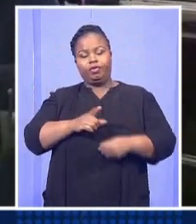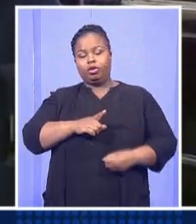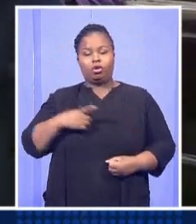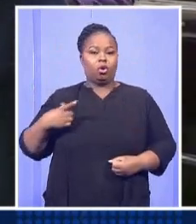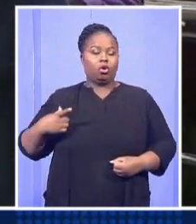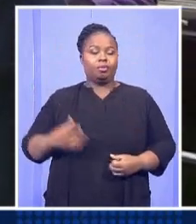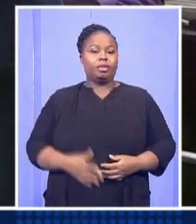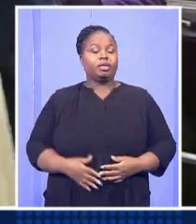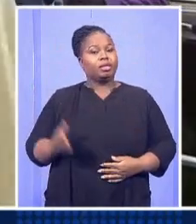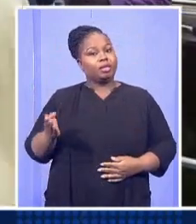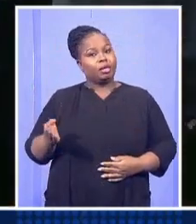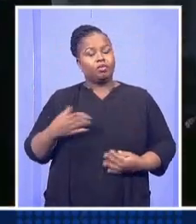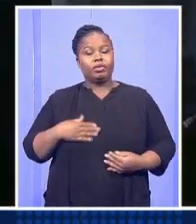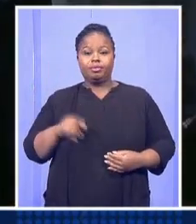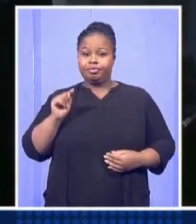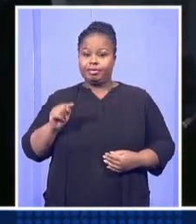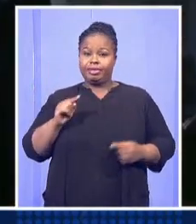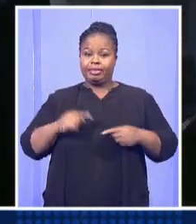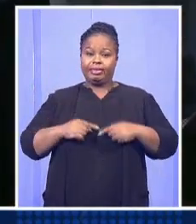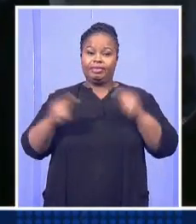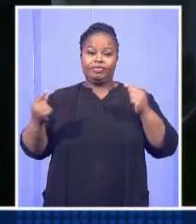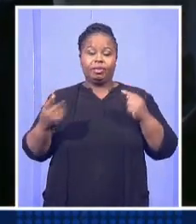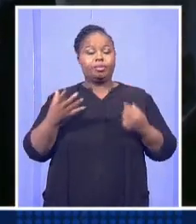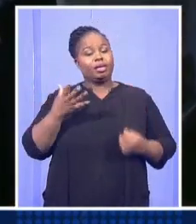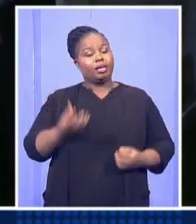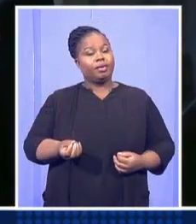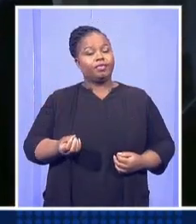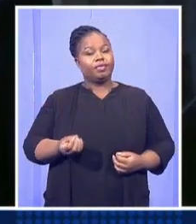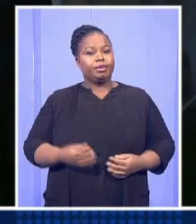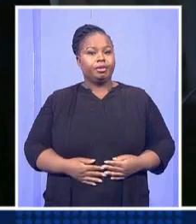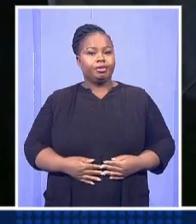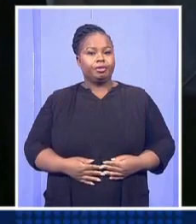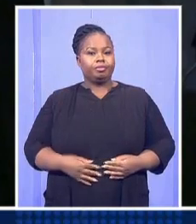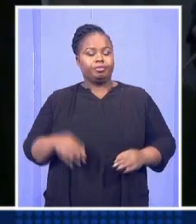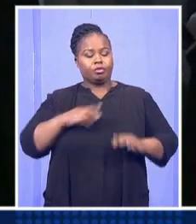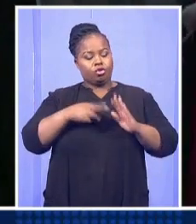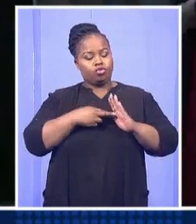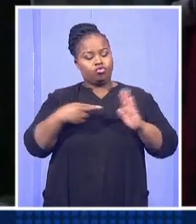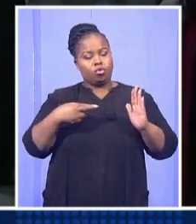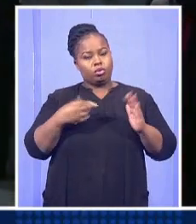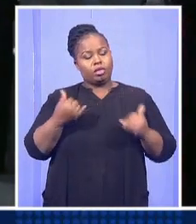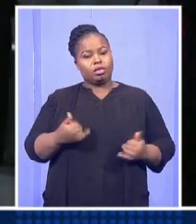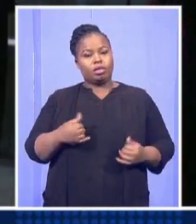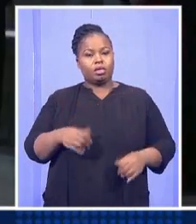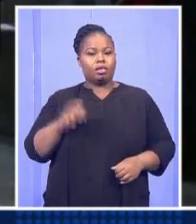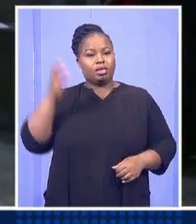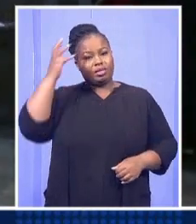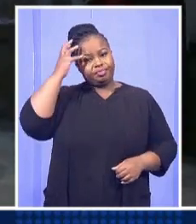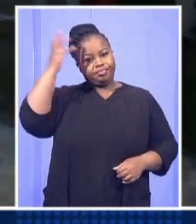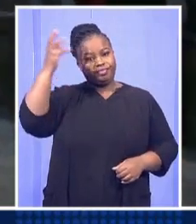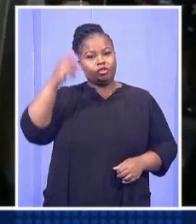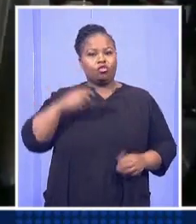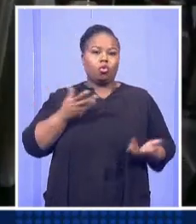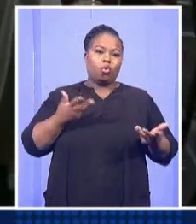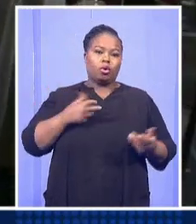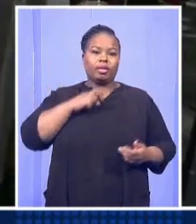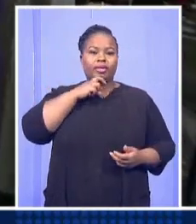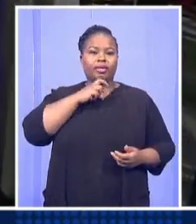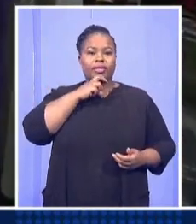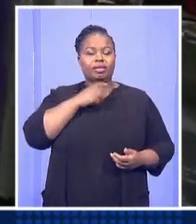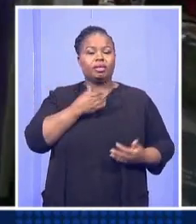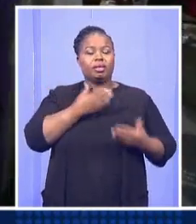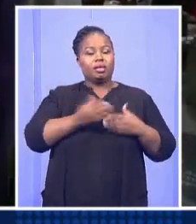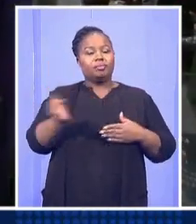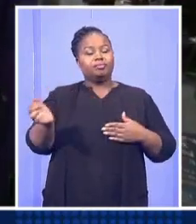So that is a major difference. There is still a role that a monarch can play as a person of a